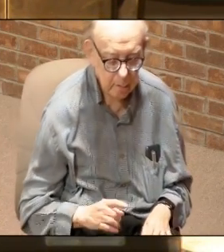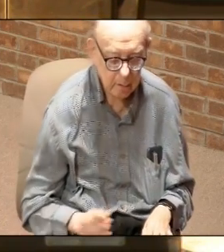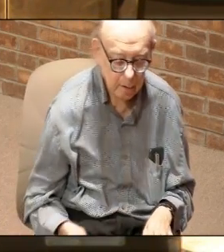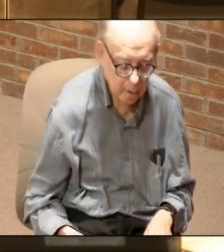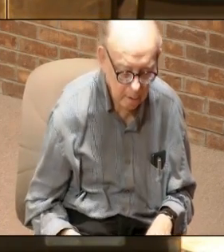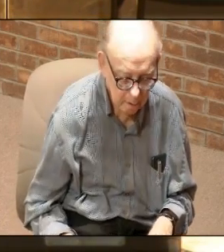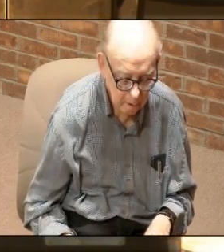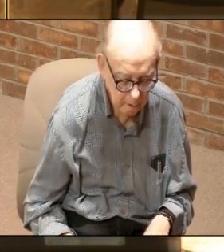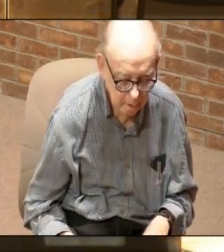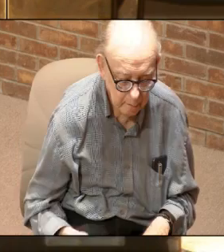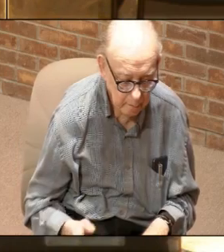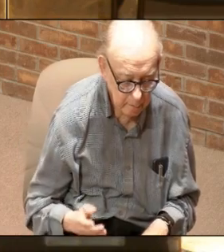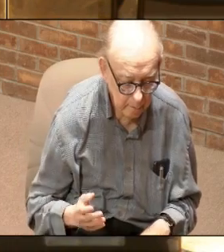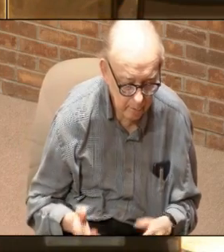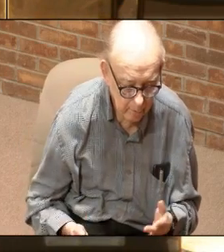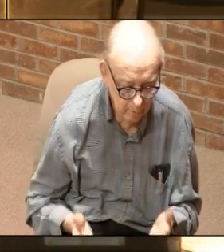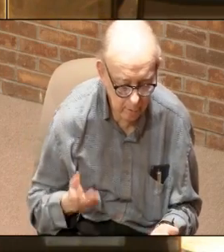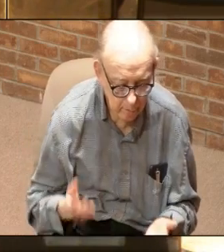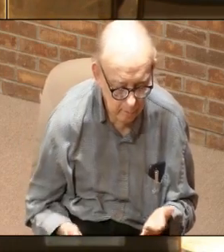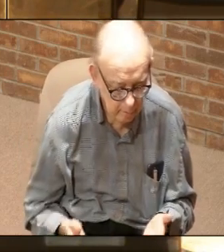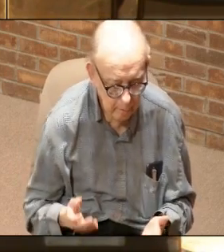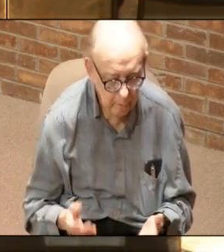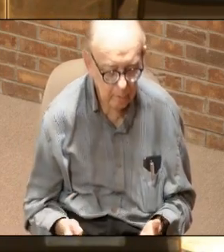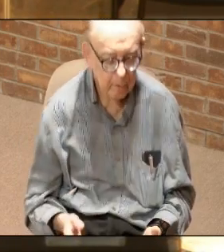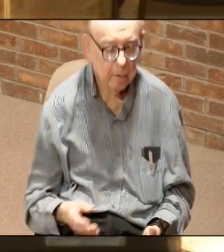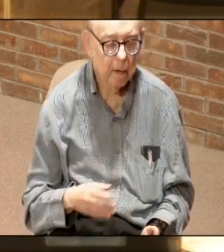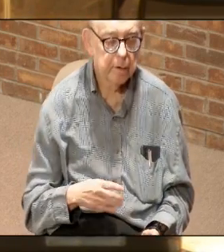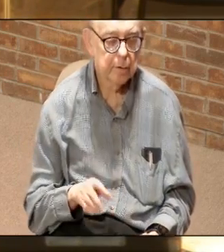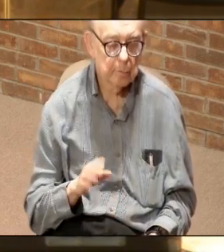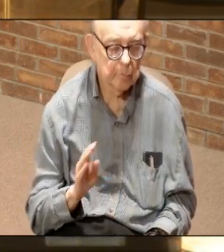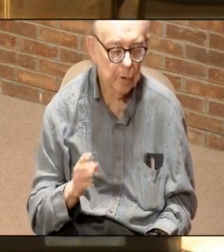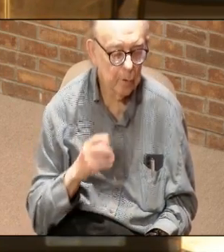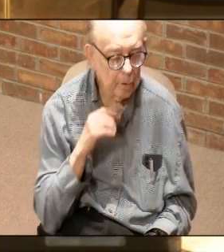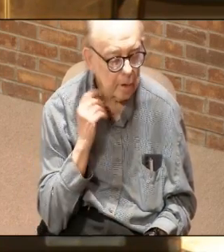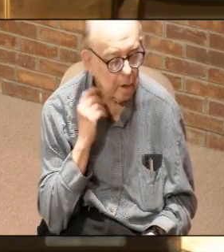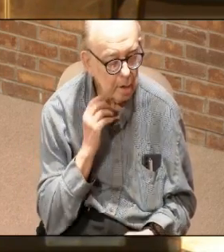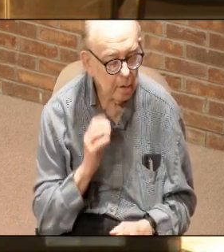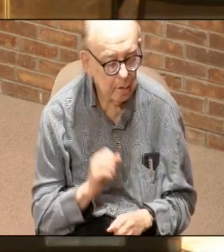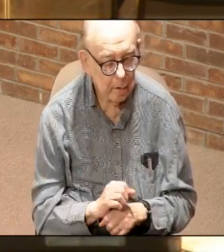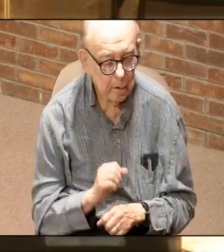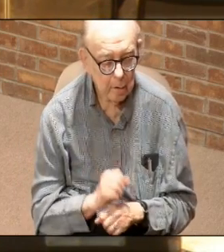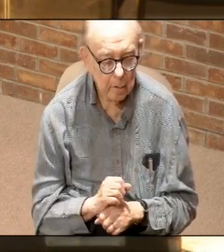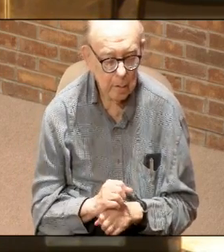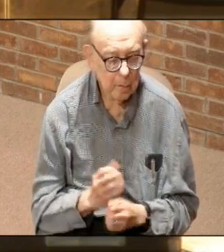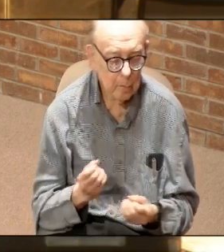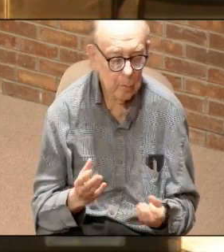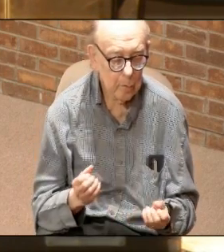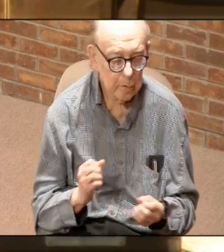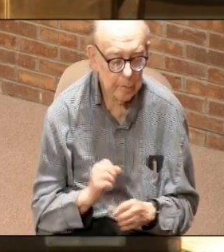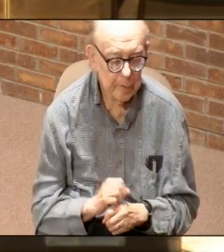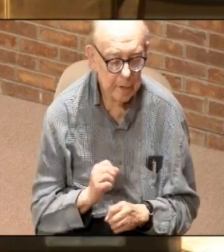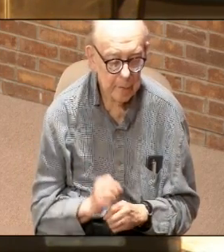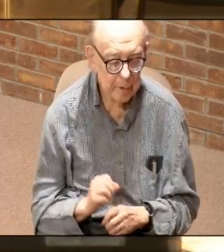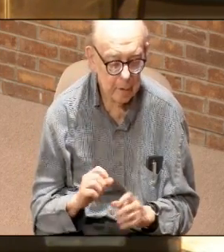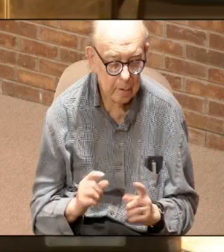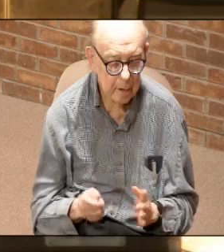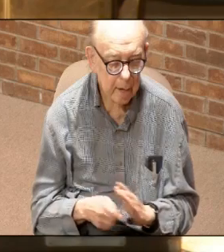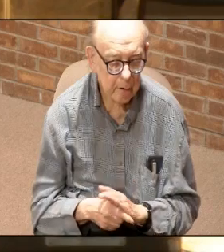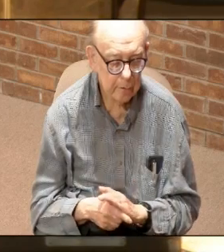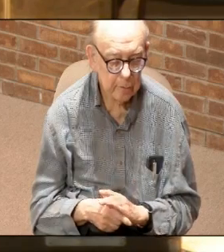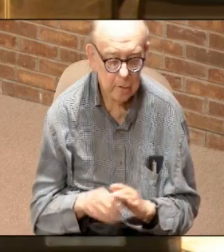They were probably like your blue-collar worker. They worked a lot of hours with a low